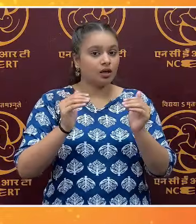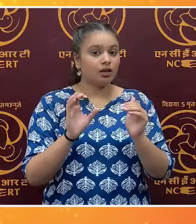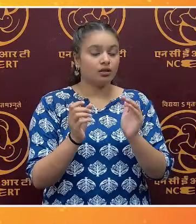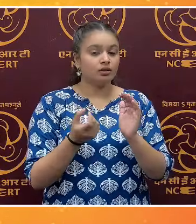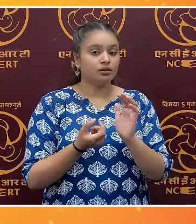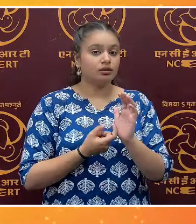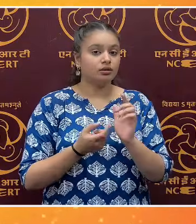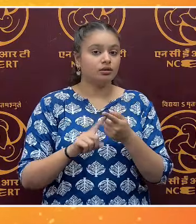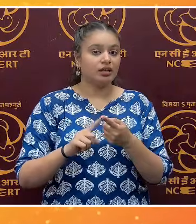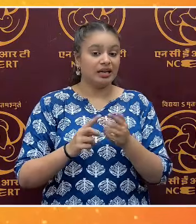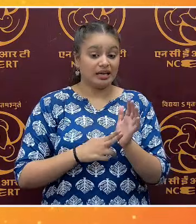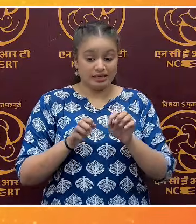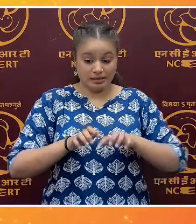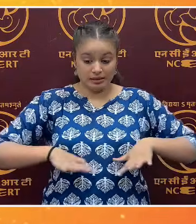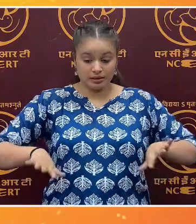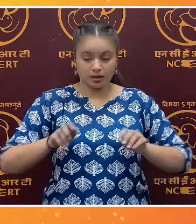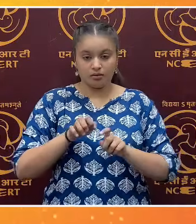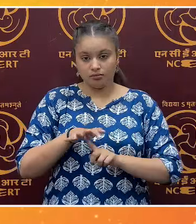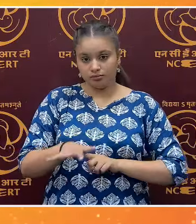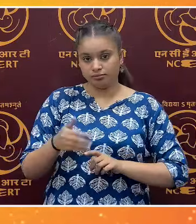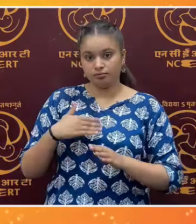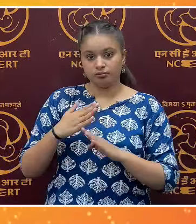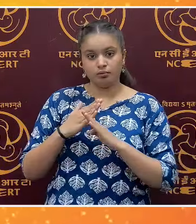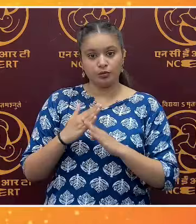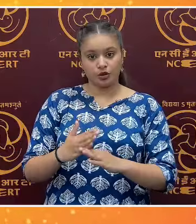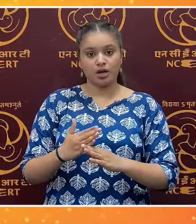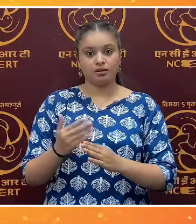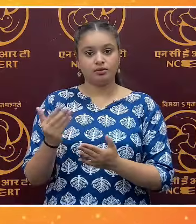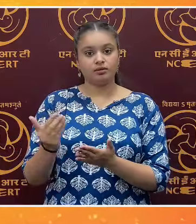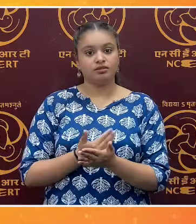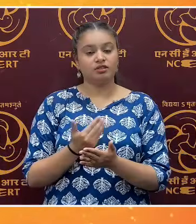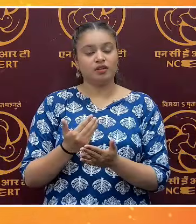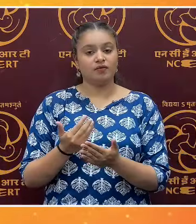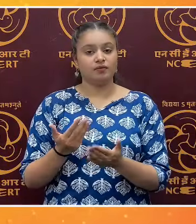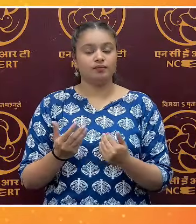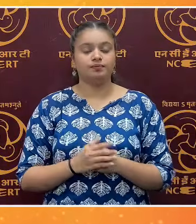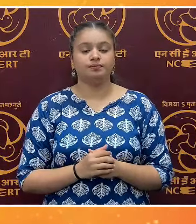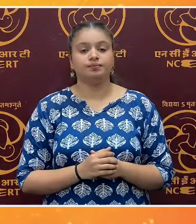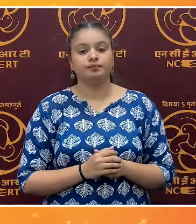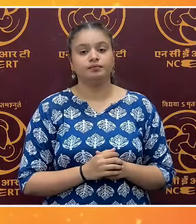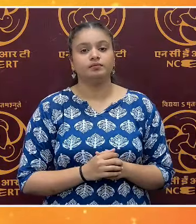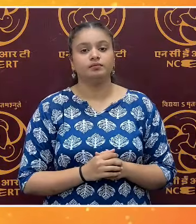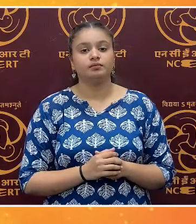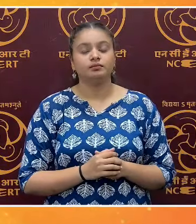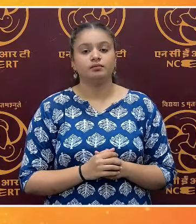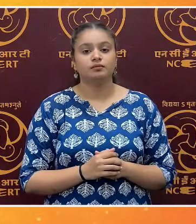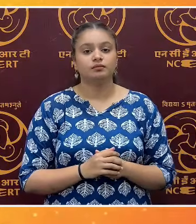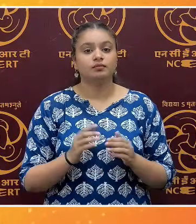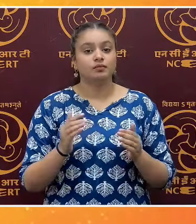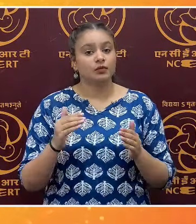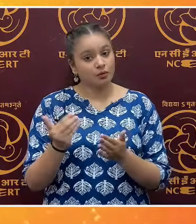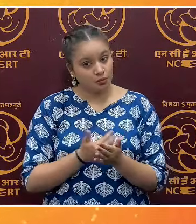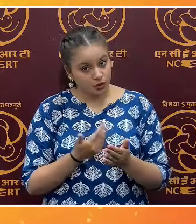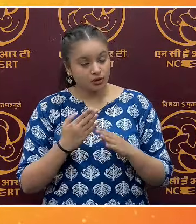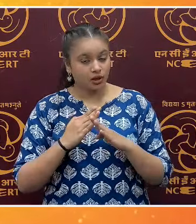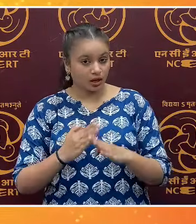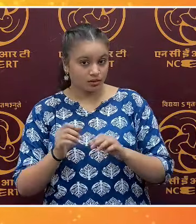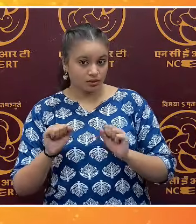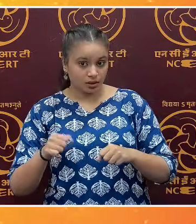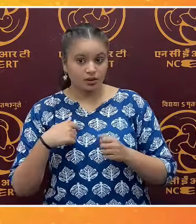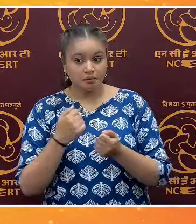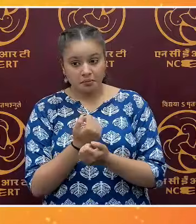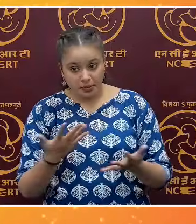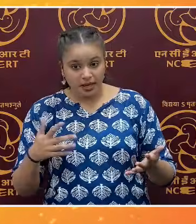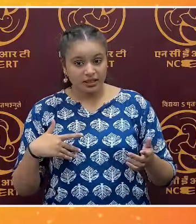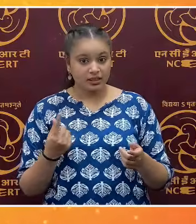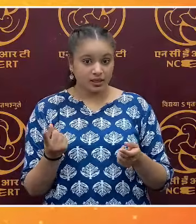this ground, and and hence it is protected. And it also protects many accidents